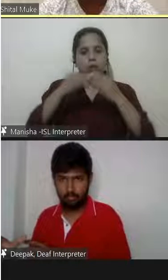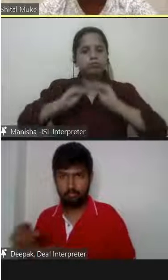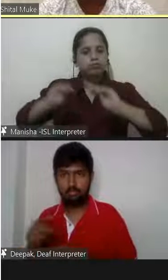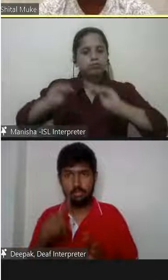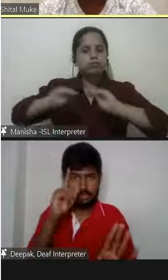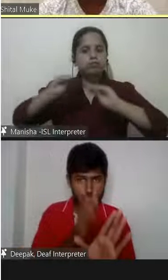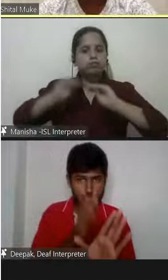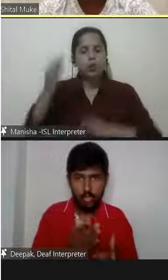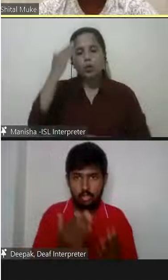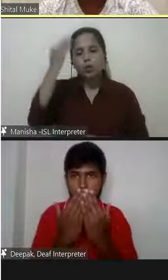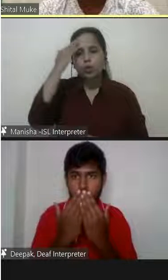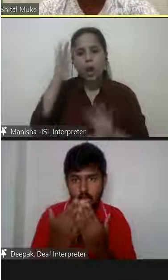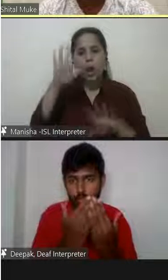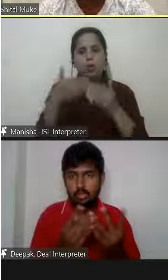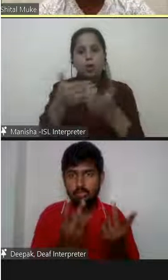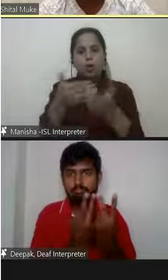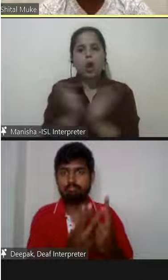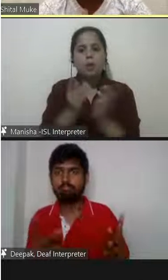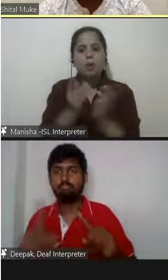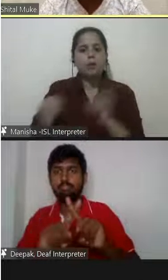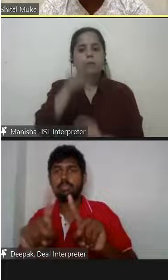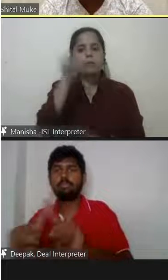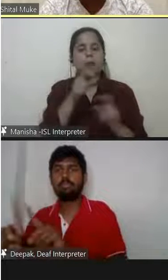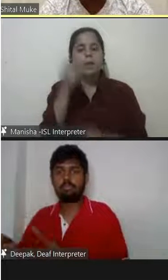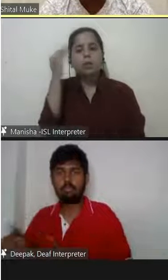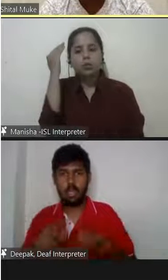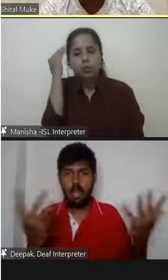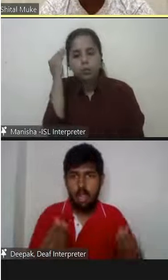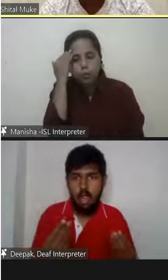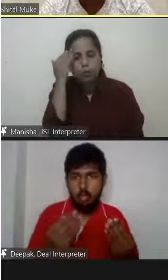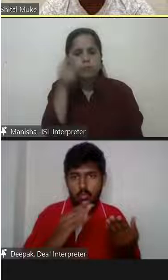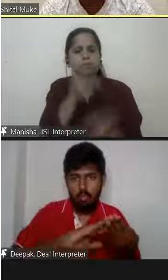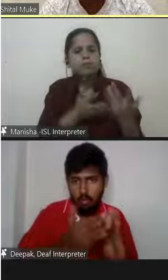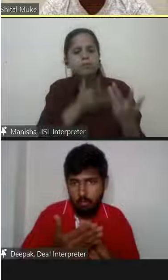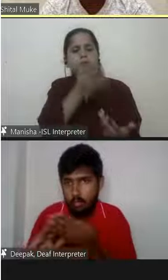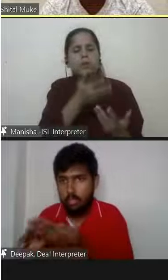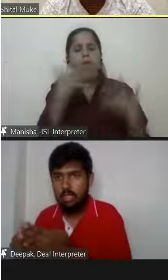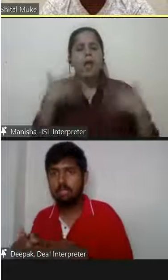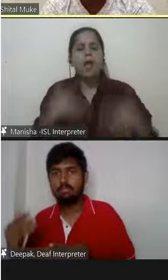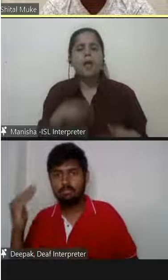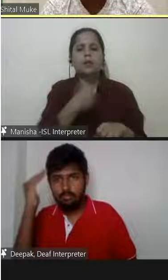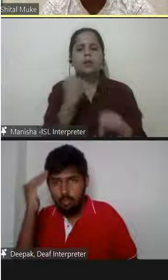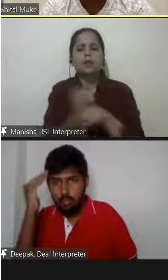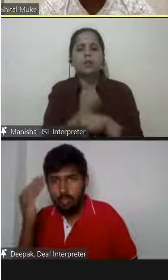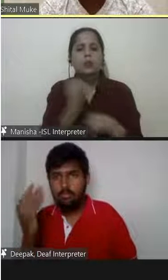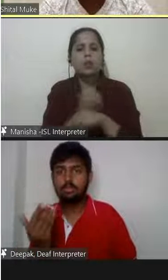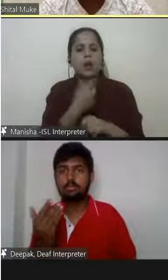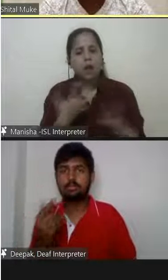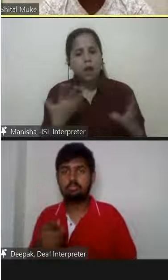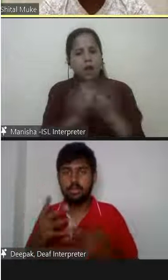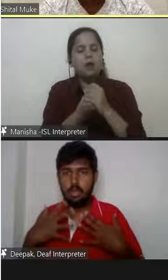And along with these community health workers, we're working with along with the